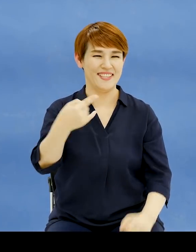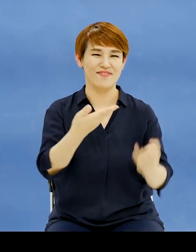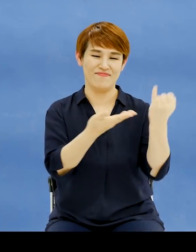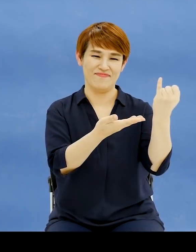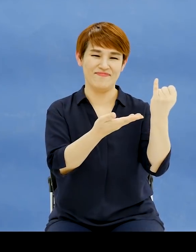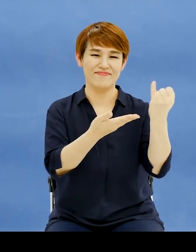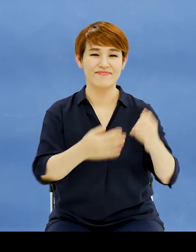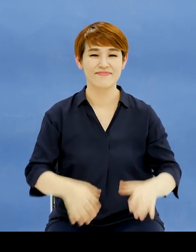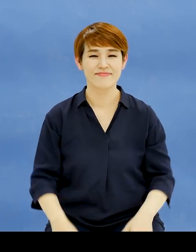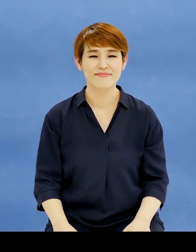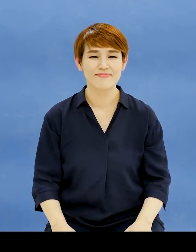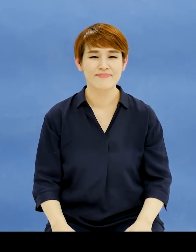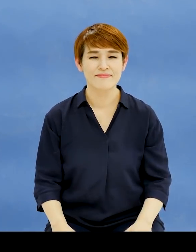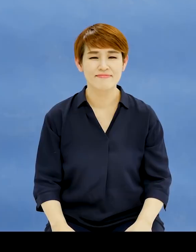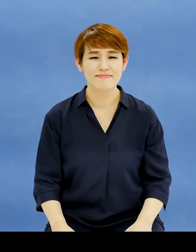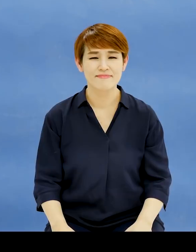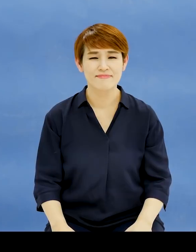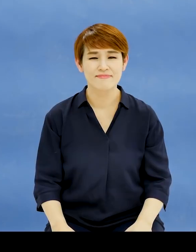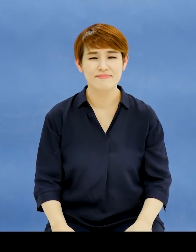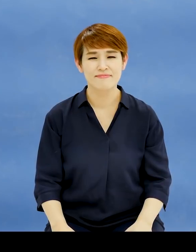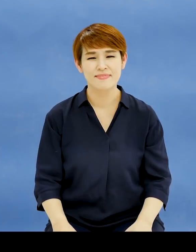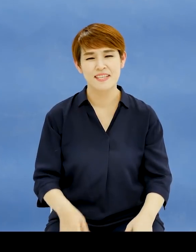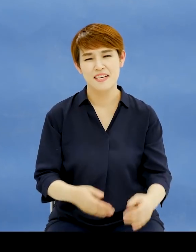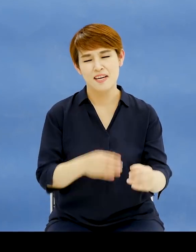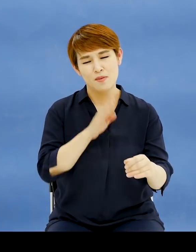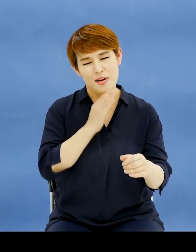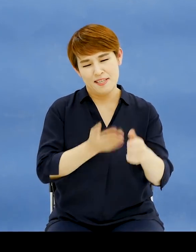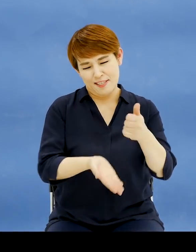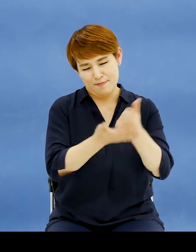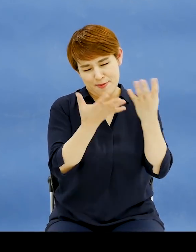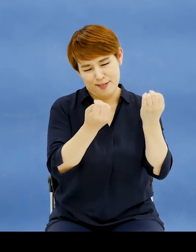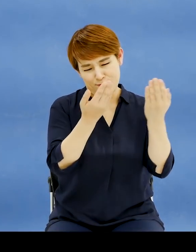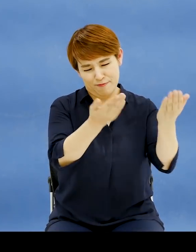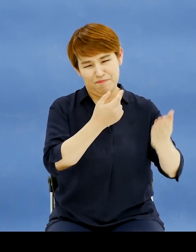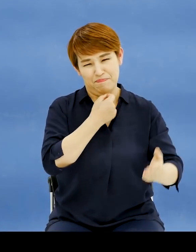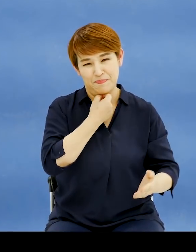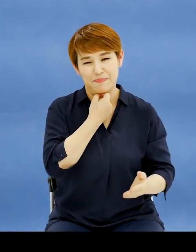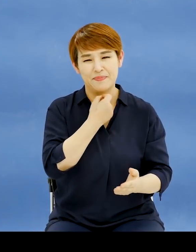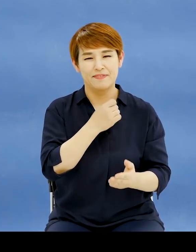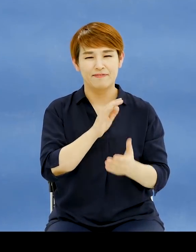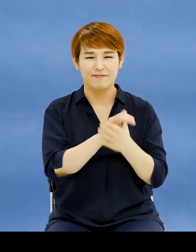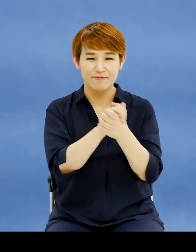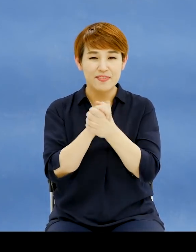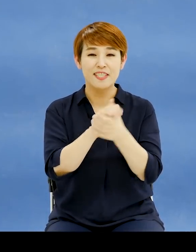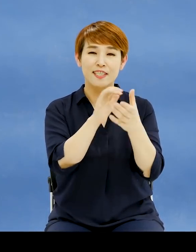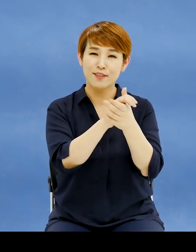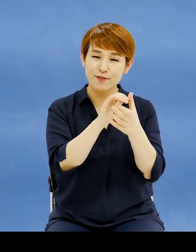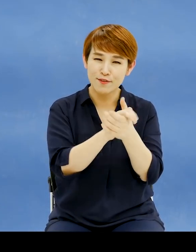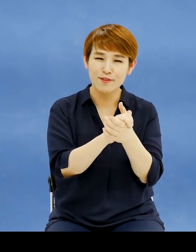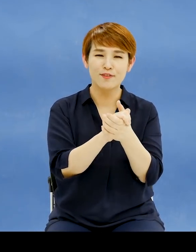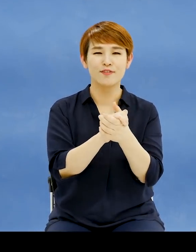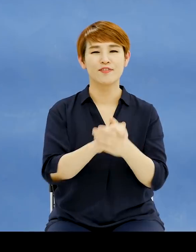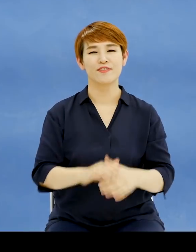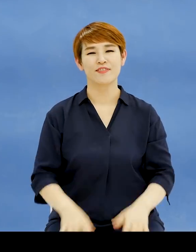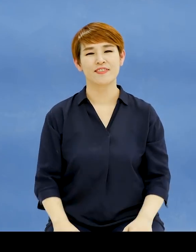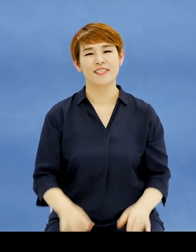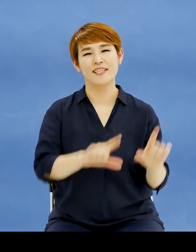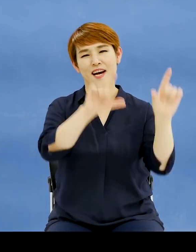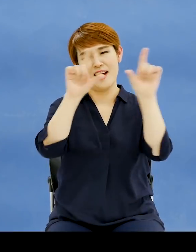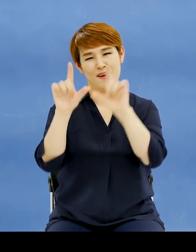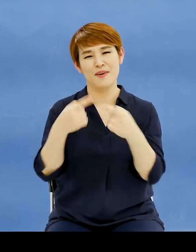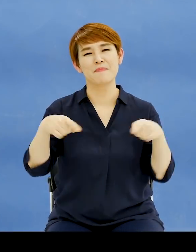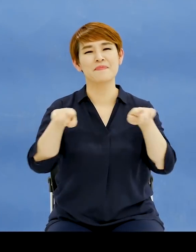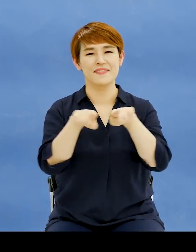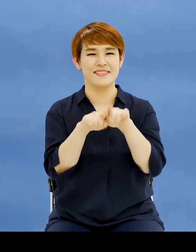Samo. And I can't say enough good about her. She's my best friend. She's my partner in marriage